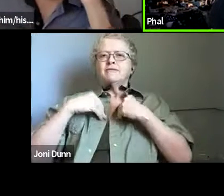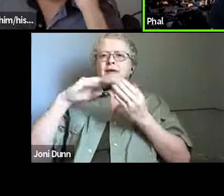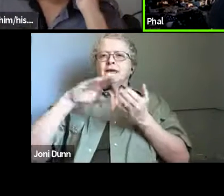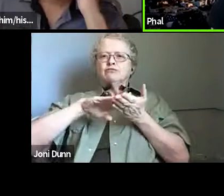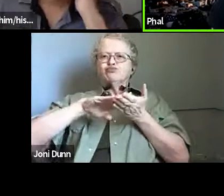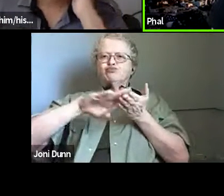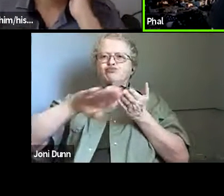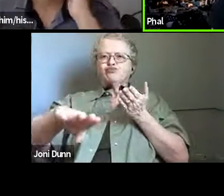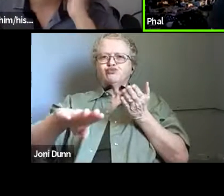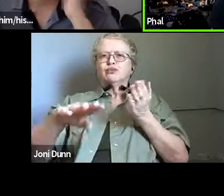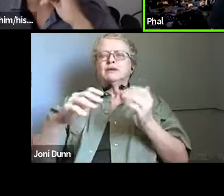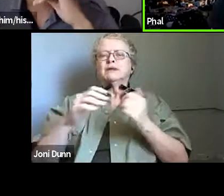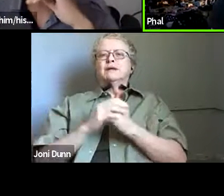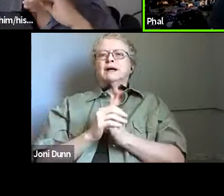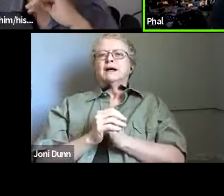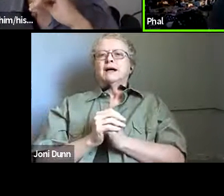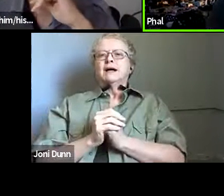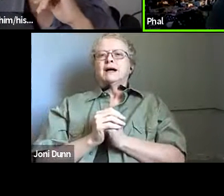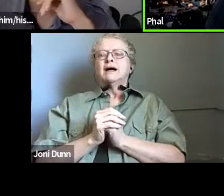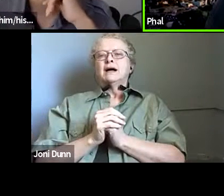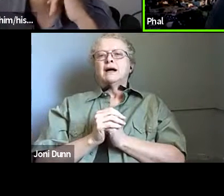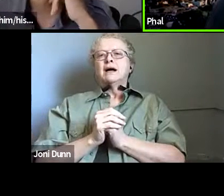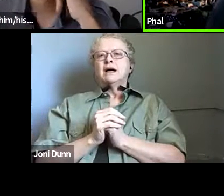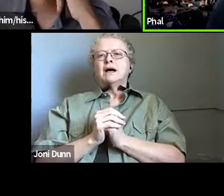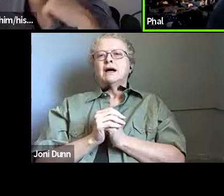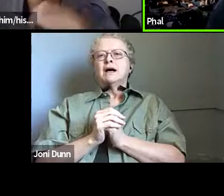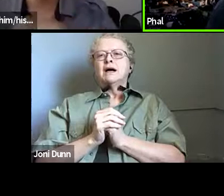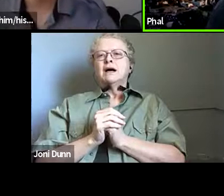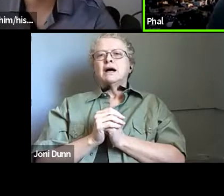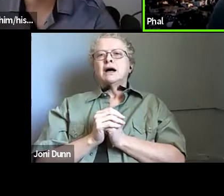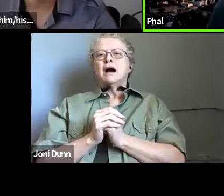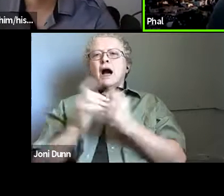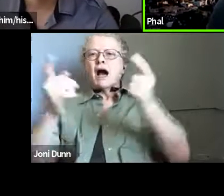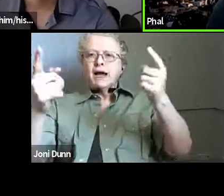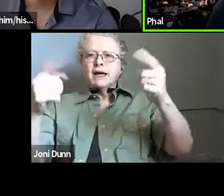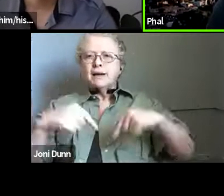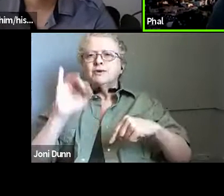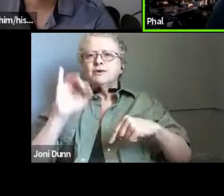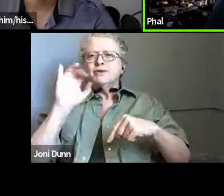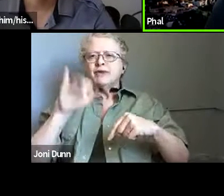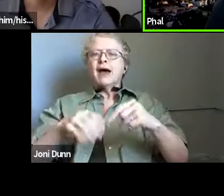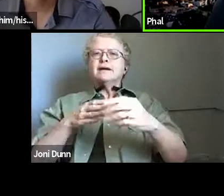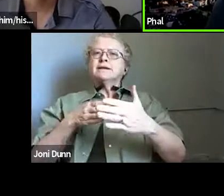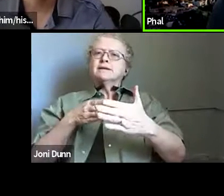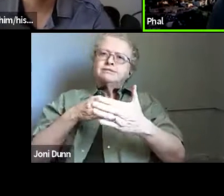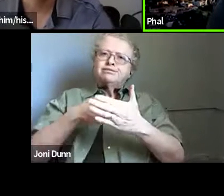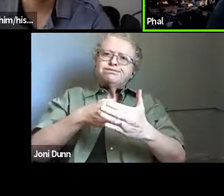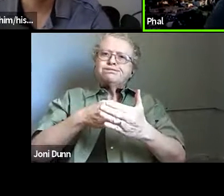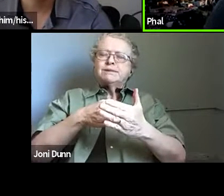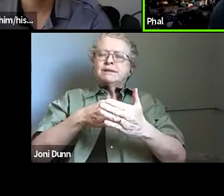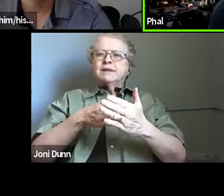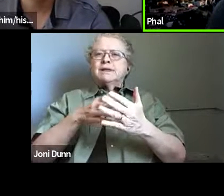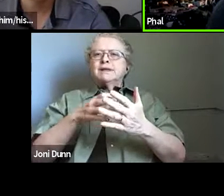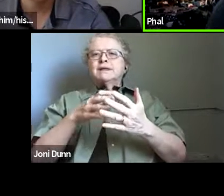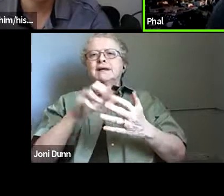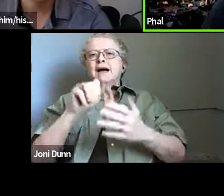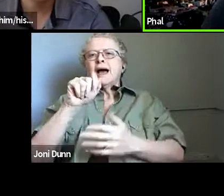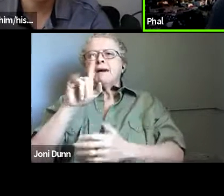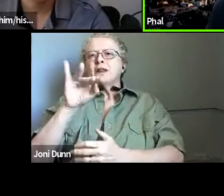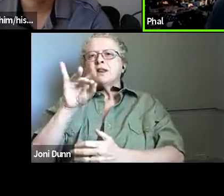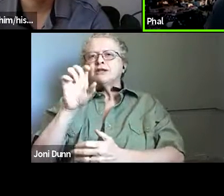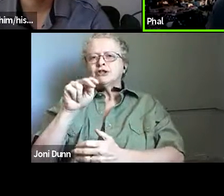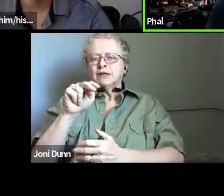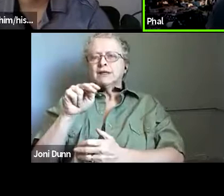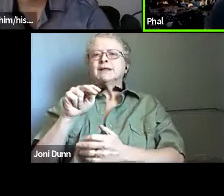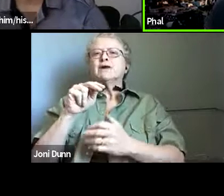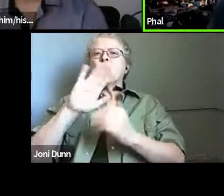so the way that, I come to abolition is from that. It's from that understanding that all the money that was put into incarcerating, all that